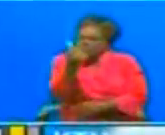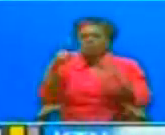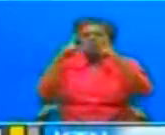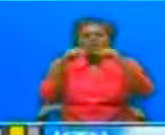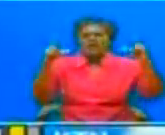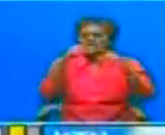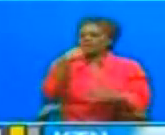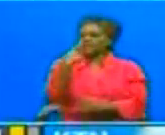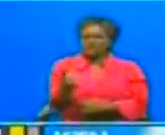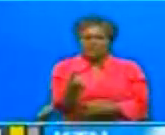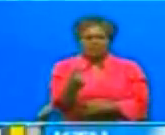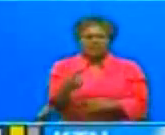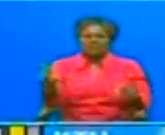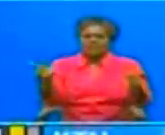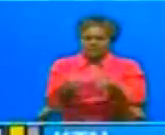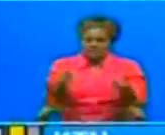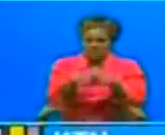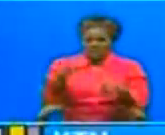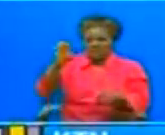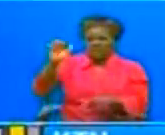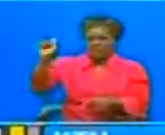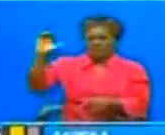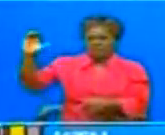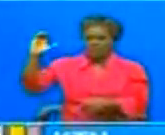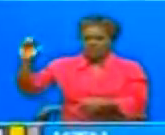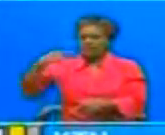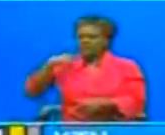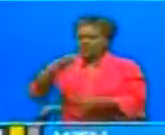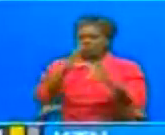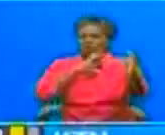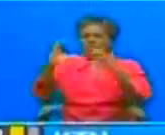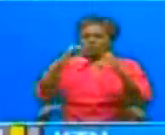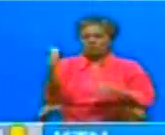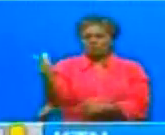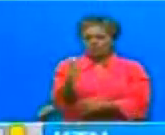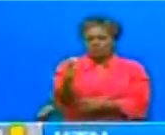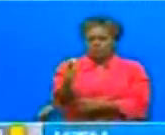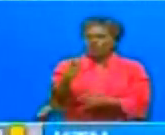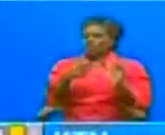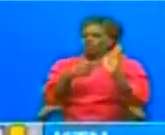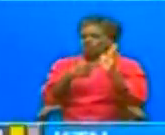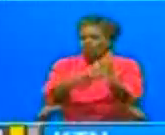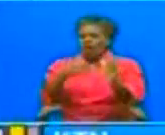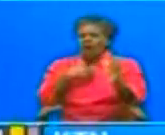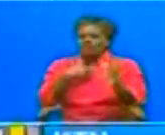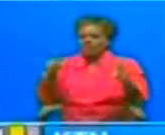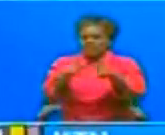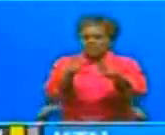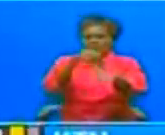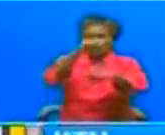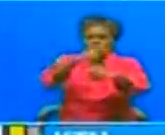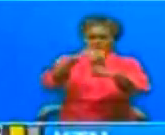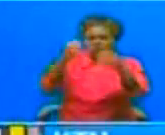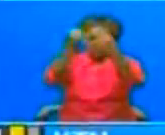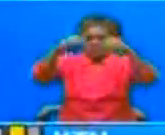the press. As that unfolded, the EACC then sent out a communique to media houses, revealing that it had also summoned the State